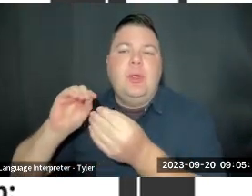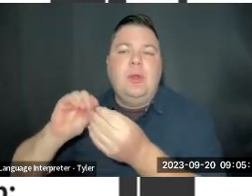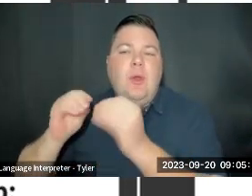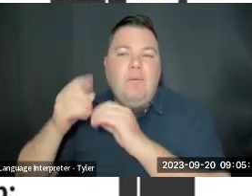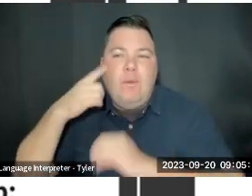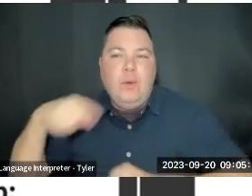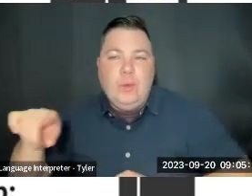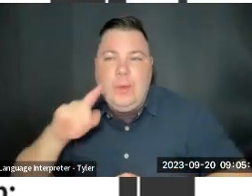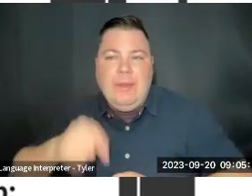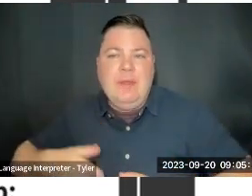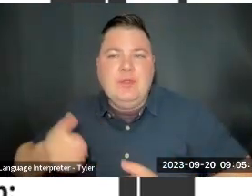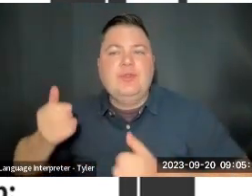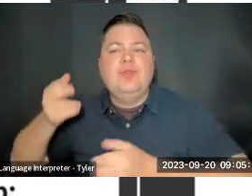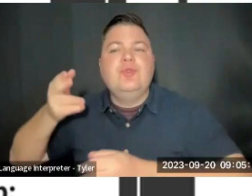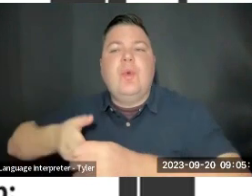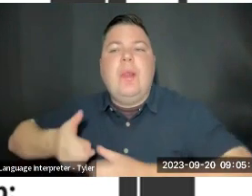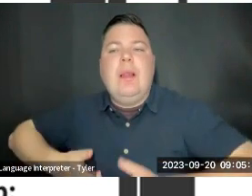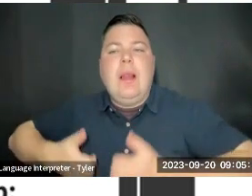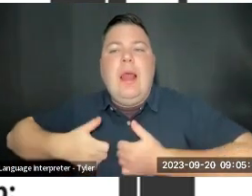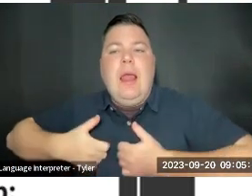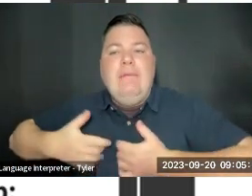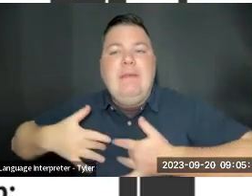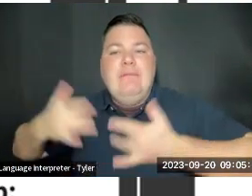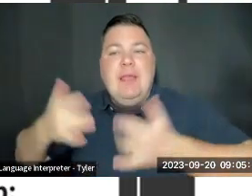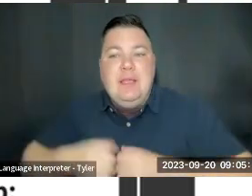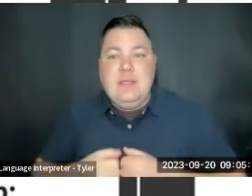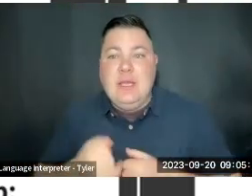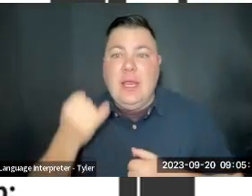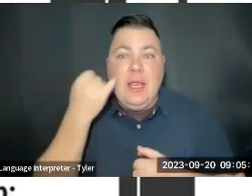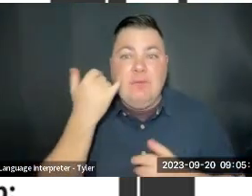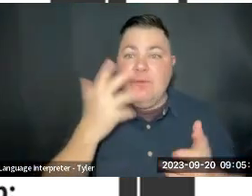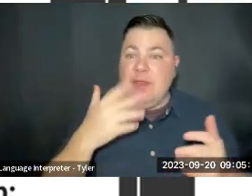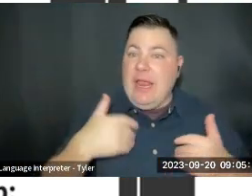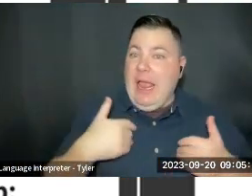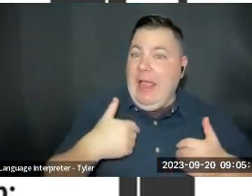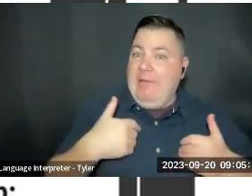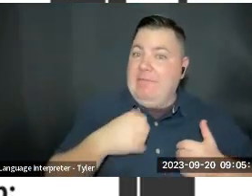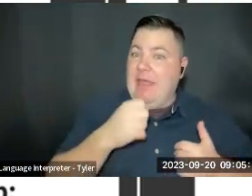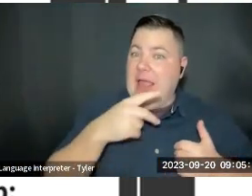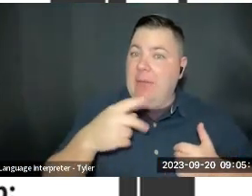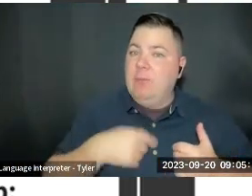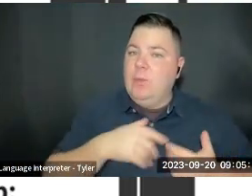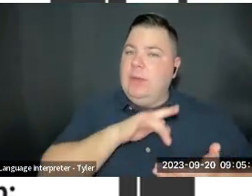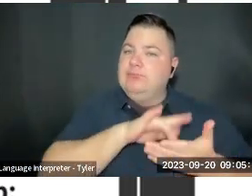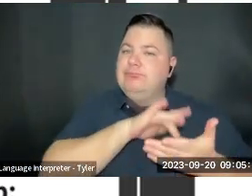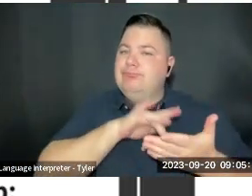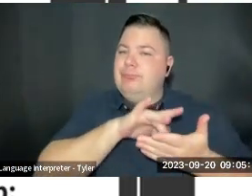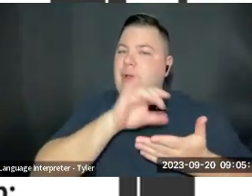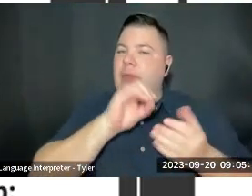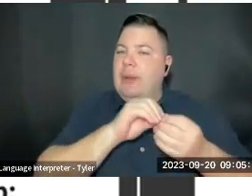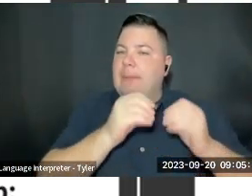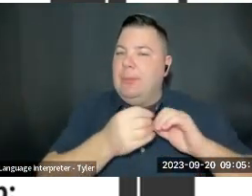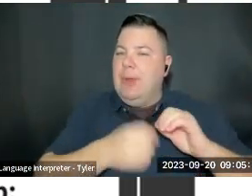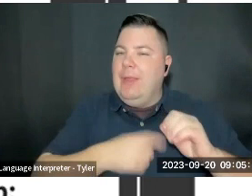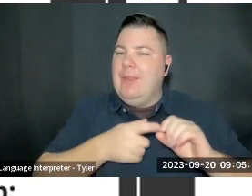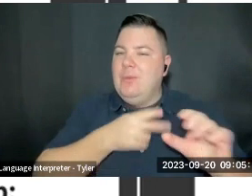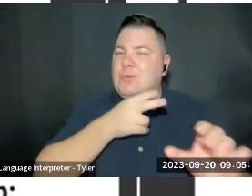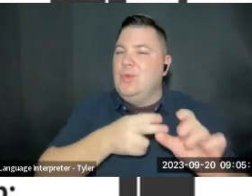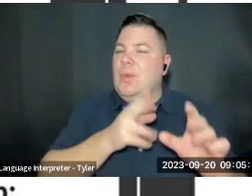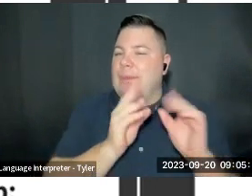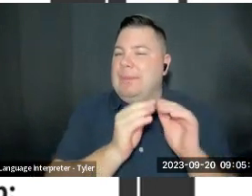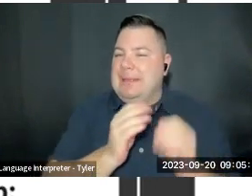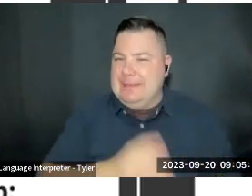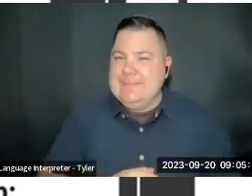live event. If you already have the Live Voice app, you can just enter this code and it will take you to our AD for the